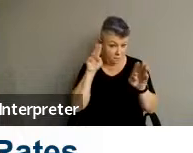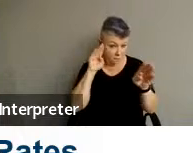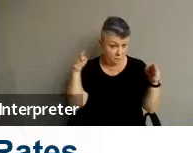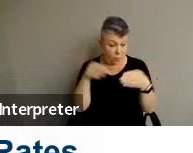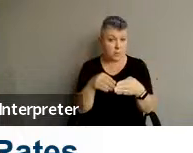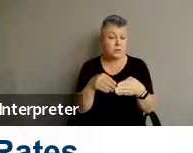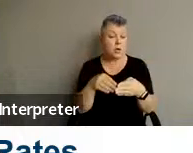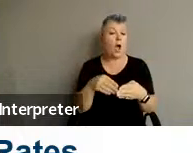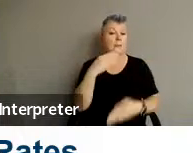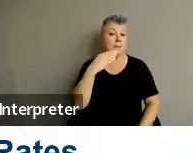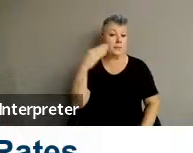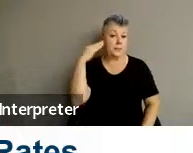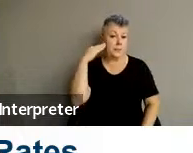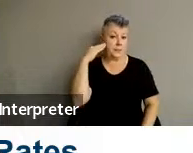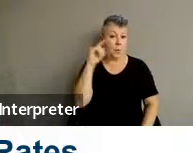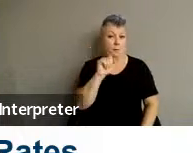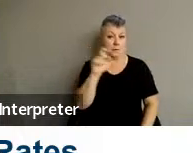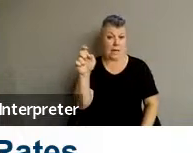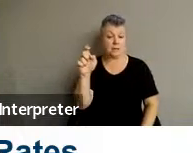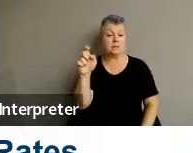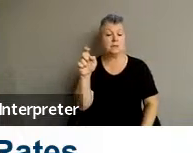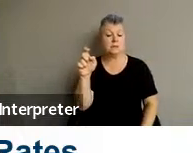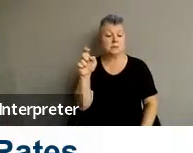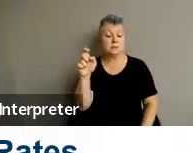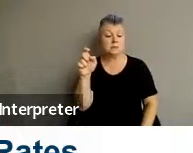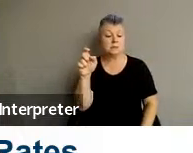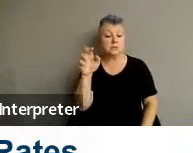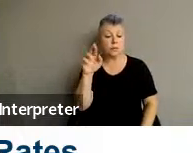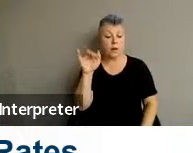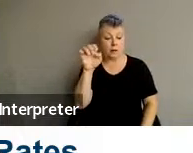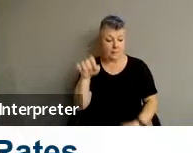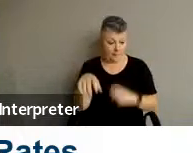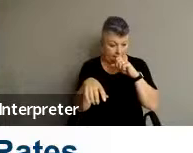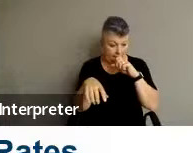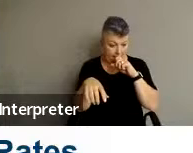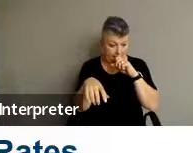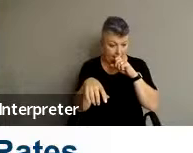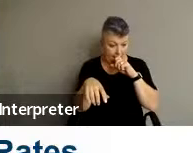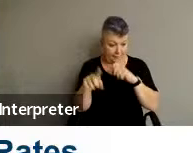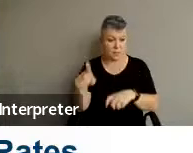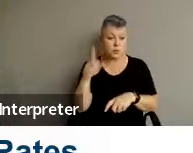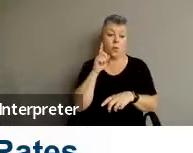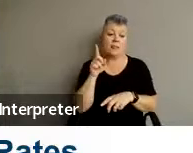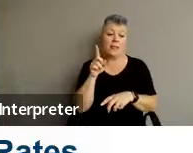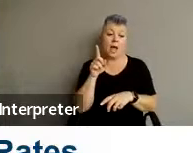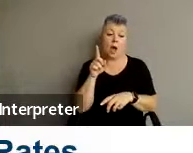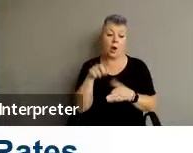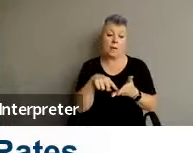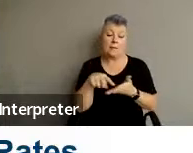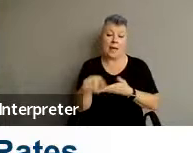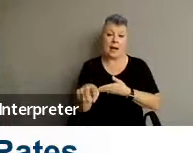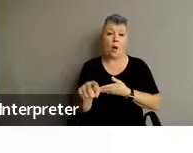19%. And so taxes are paid by homeowners on a per $100 of assessed valuation.